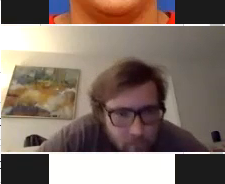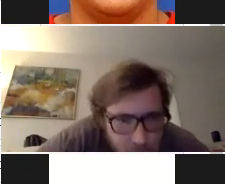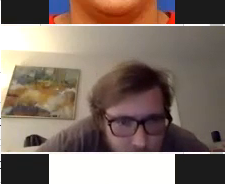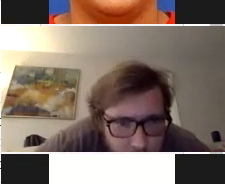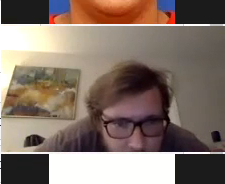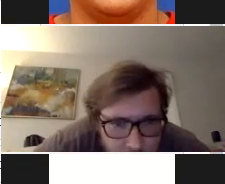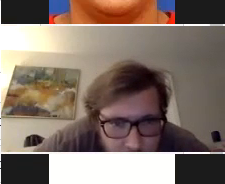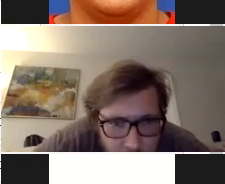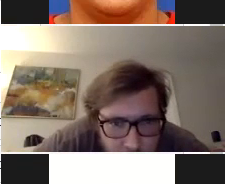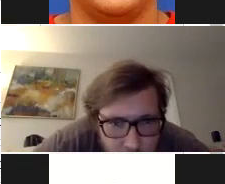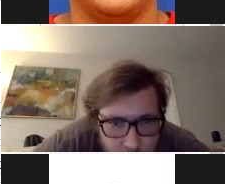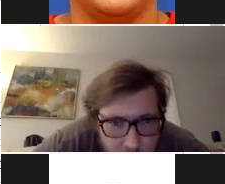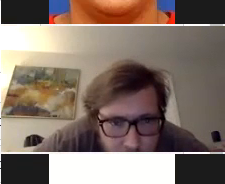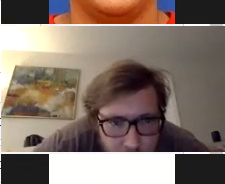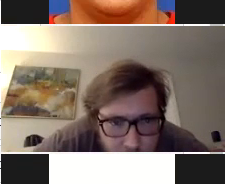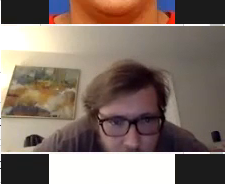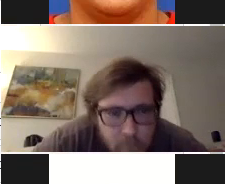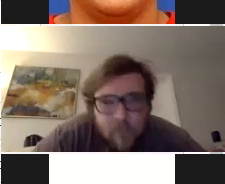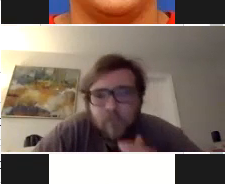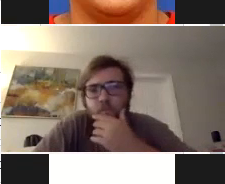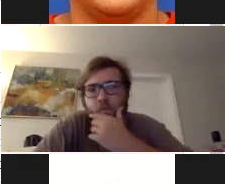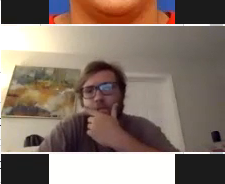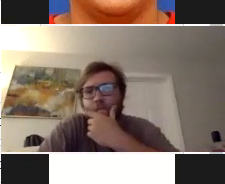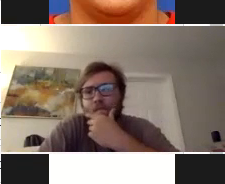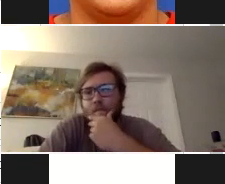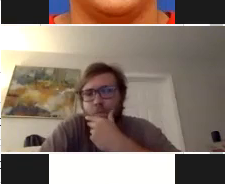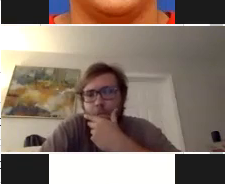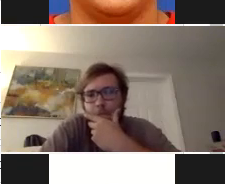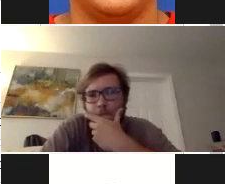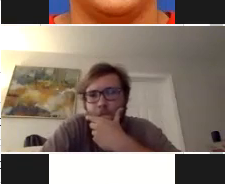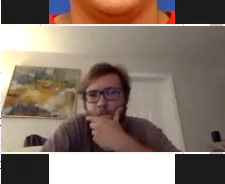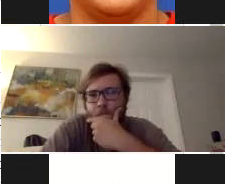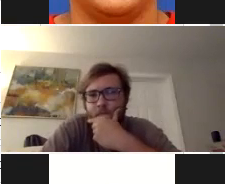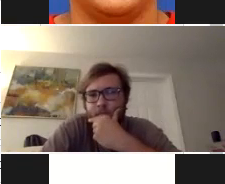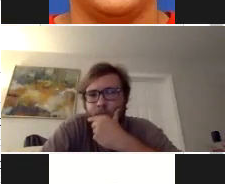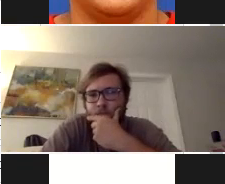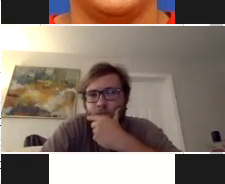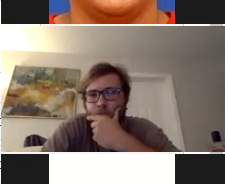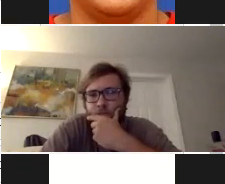Could somebody just unmute for me and verify that you are seeing that?